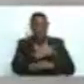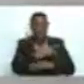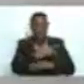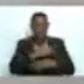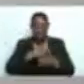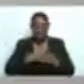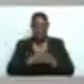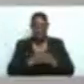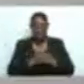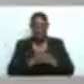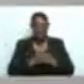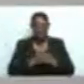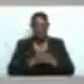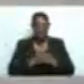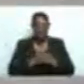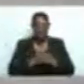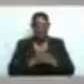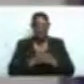he is...